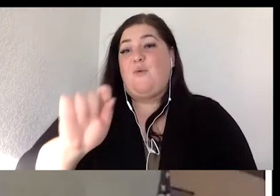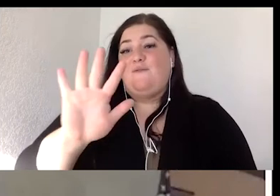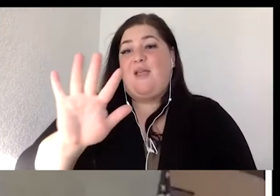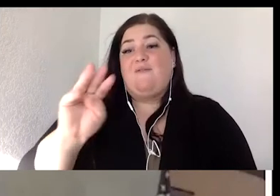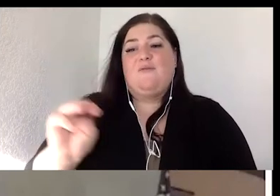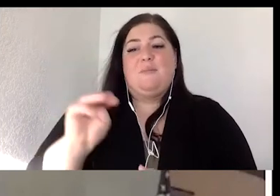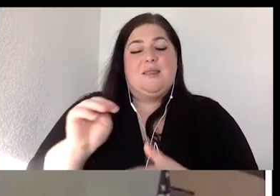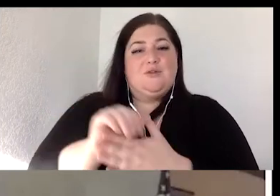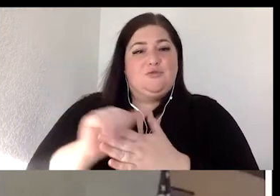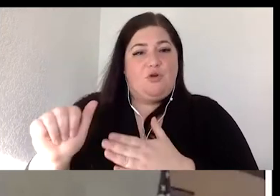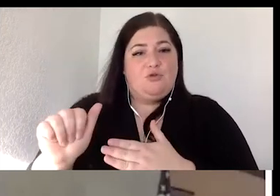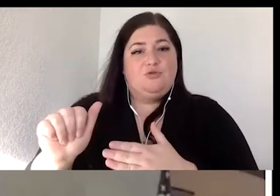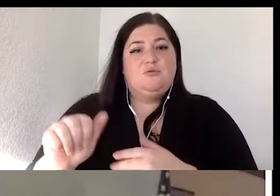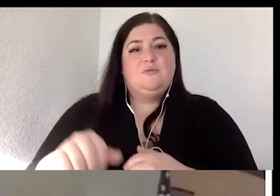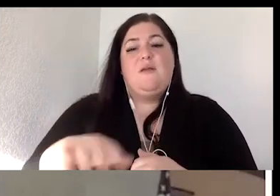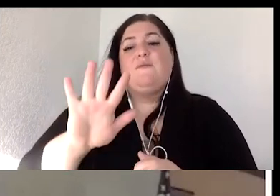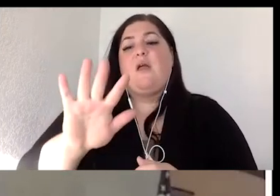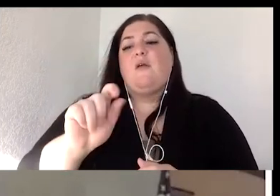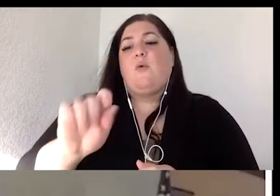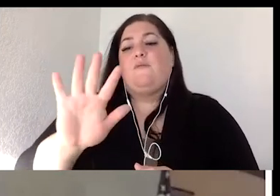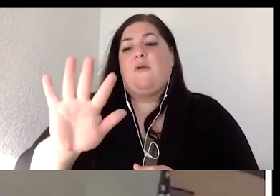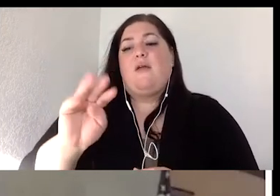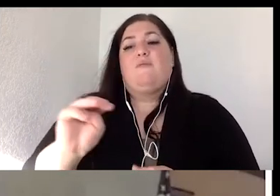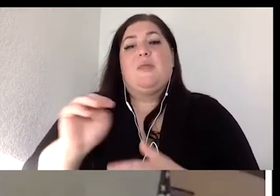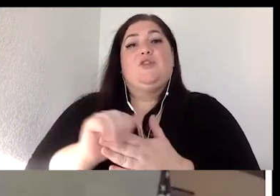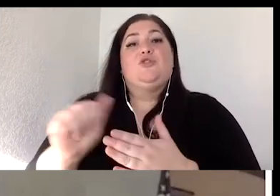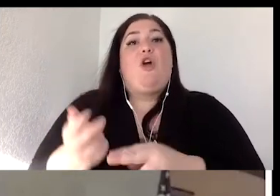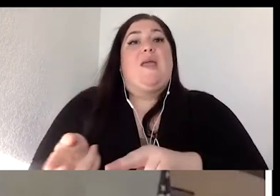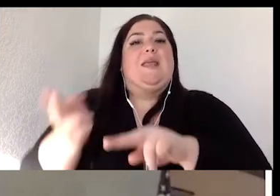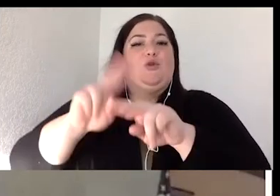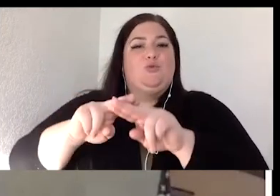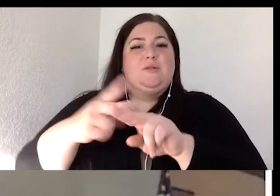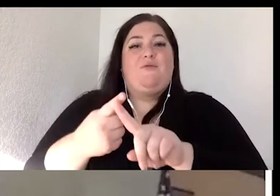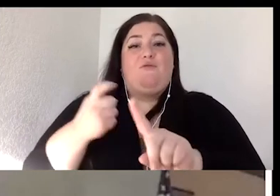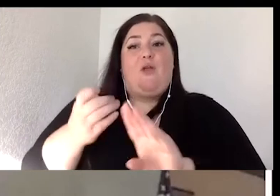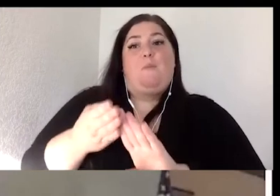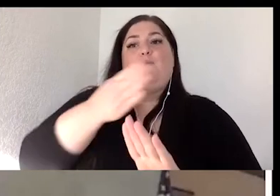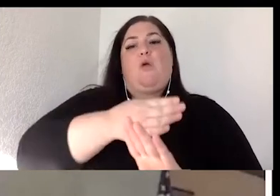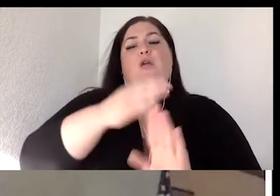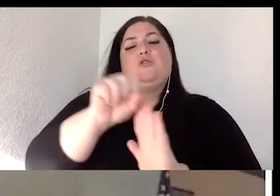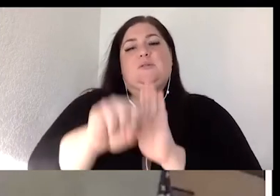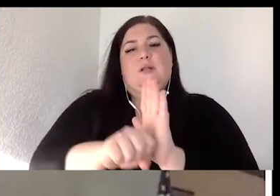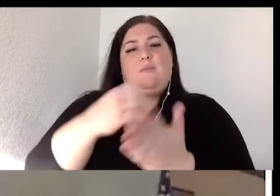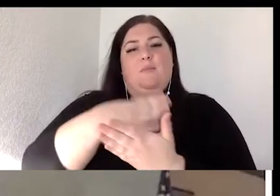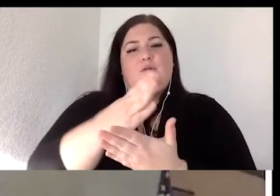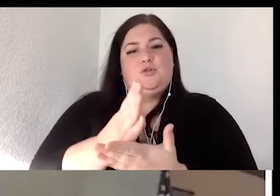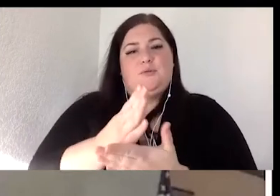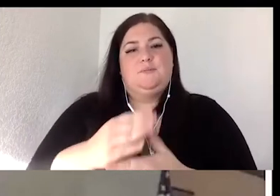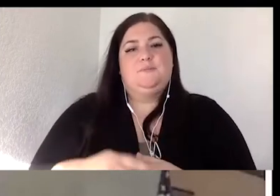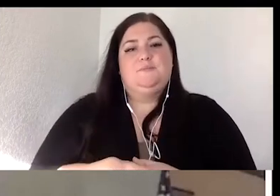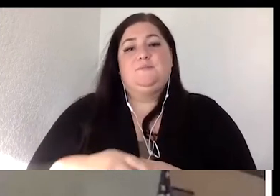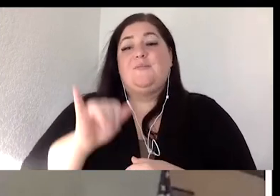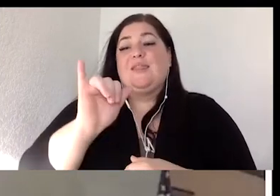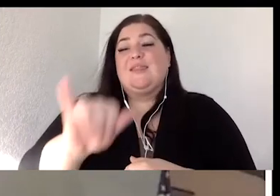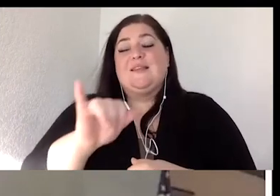million, a $5.5 million increase from the prior state budget. This